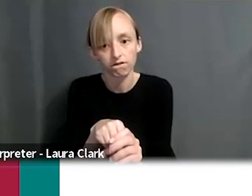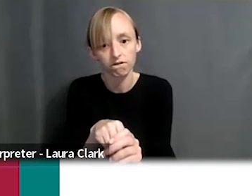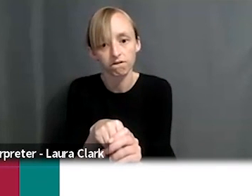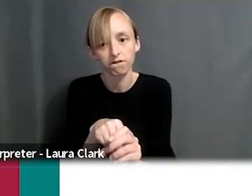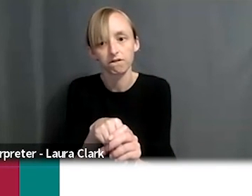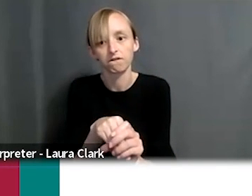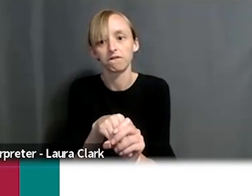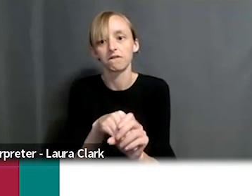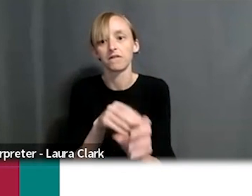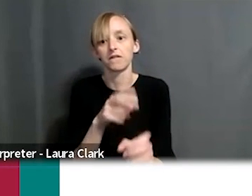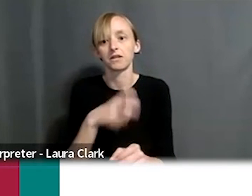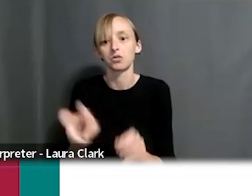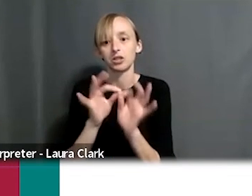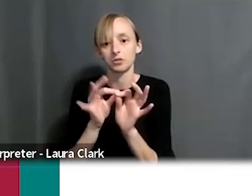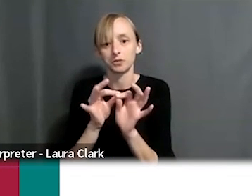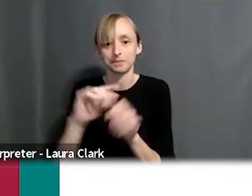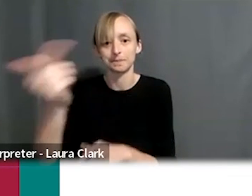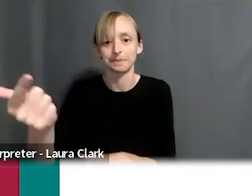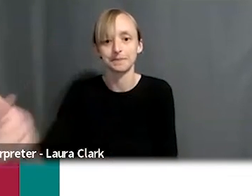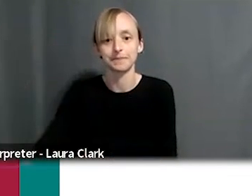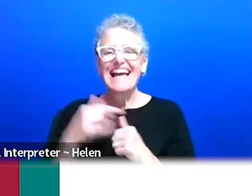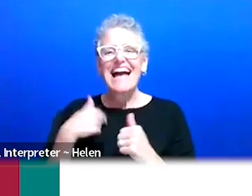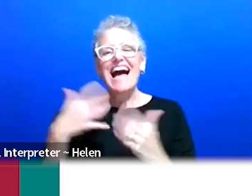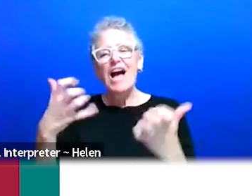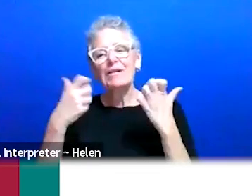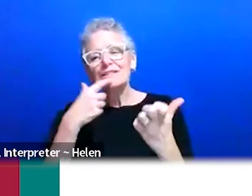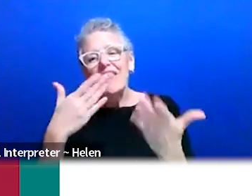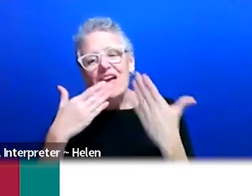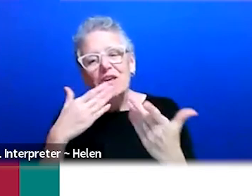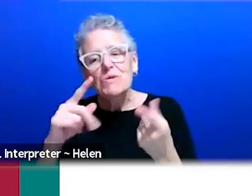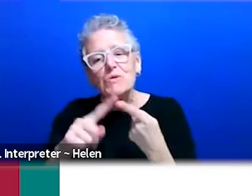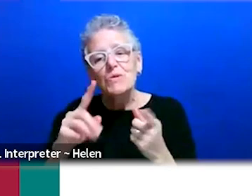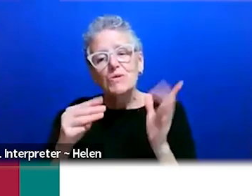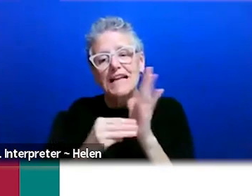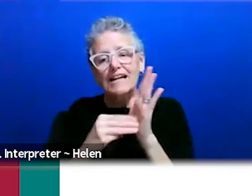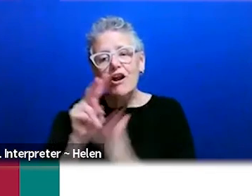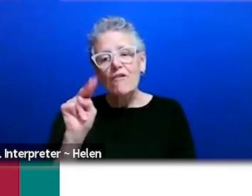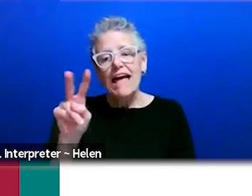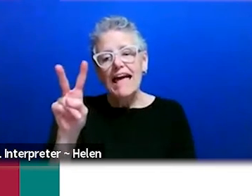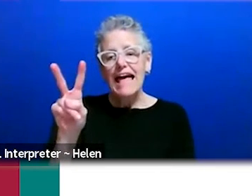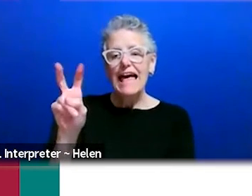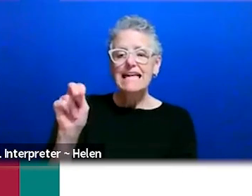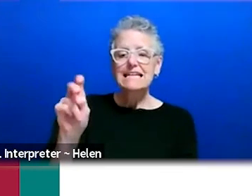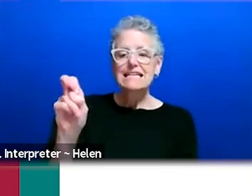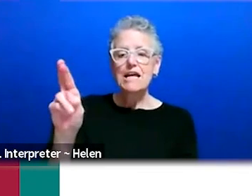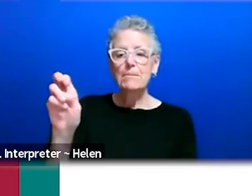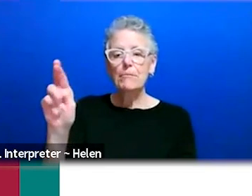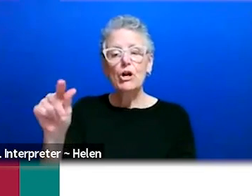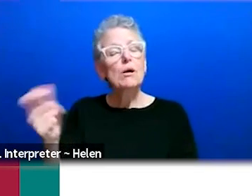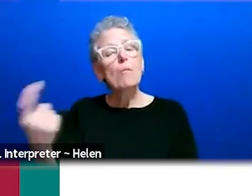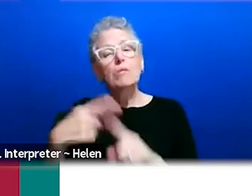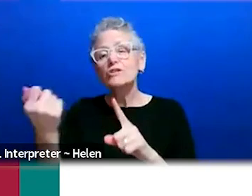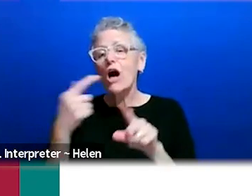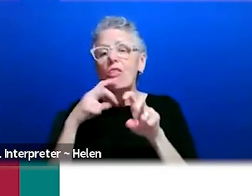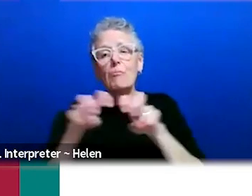And I just want to thank Dr. VandenBerg and all of the panelists. And thank you all for attending this Michigan Spinal Cord Injury Model